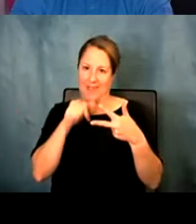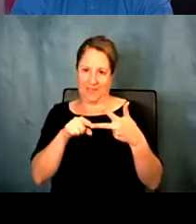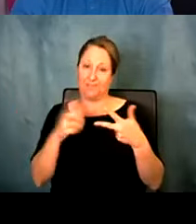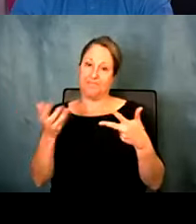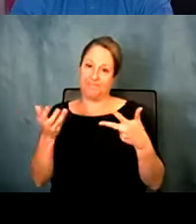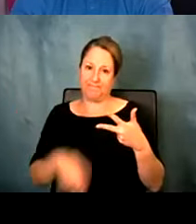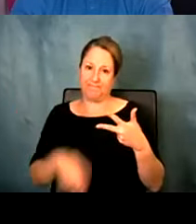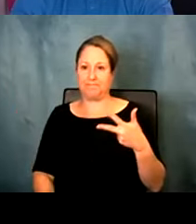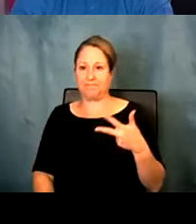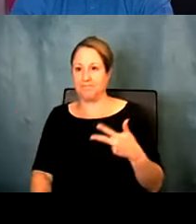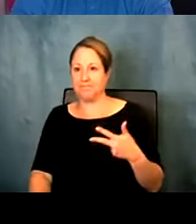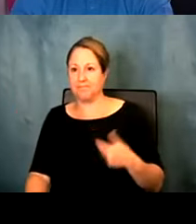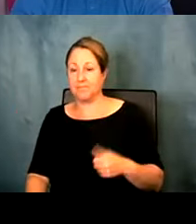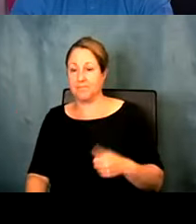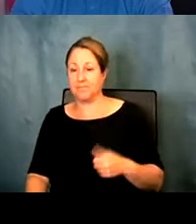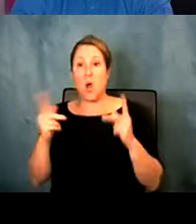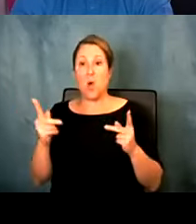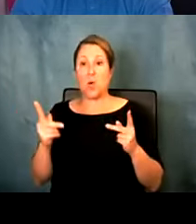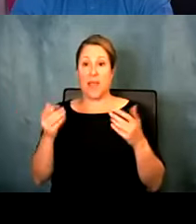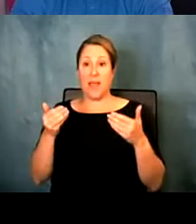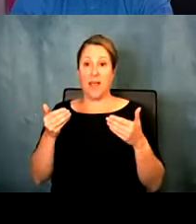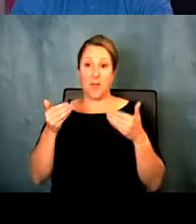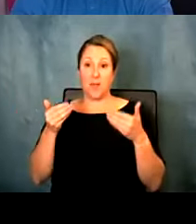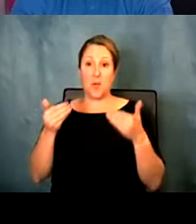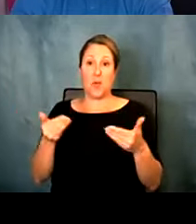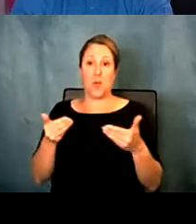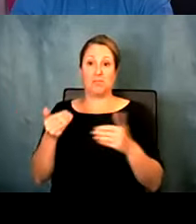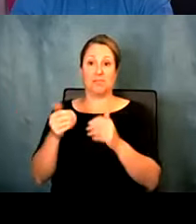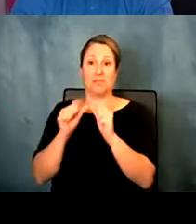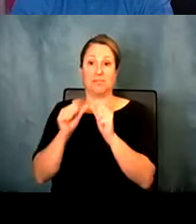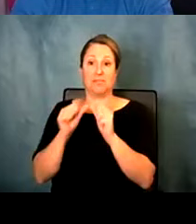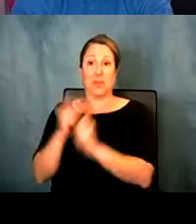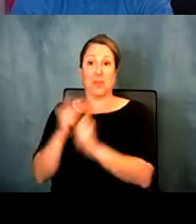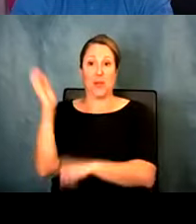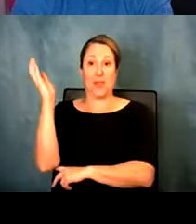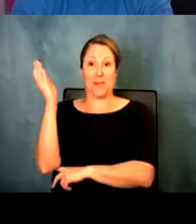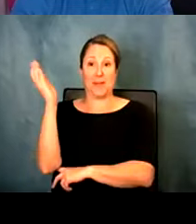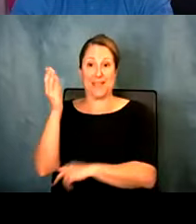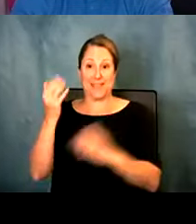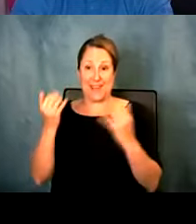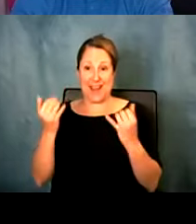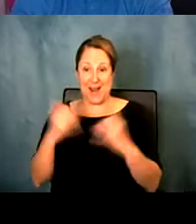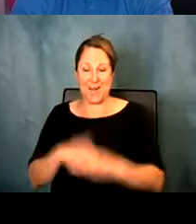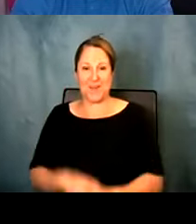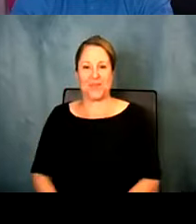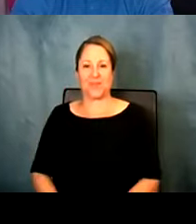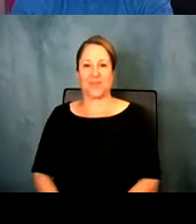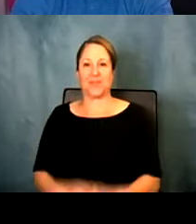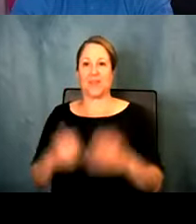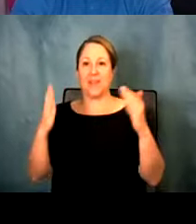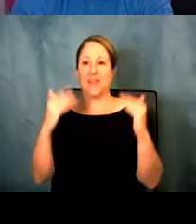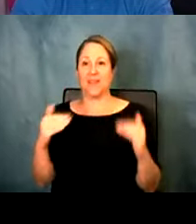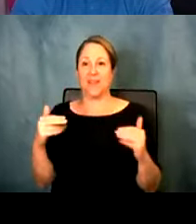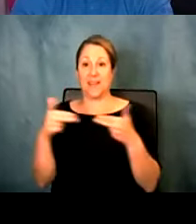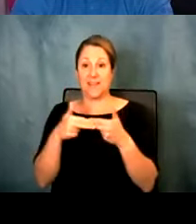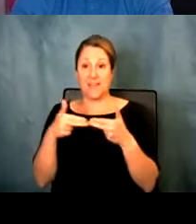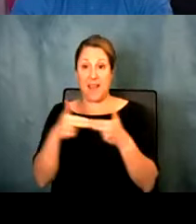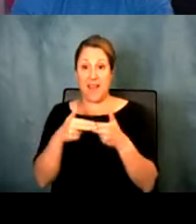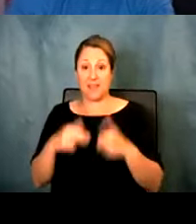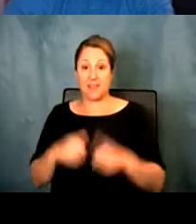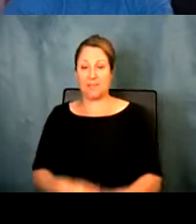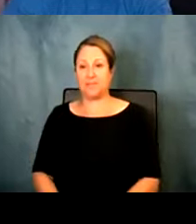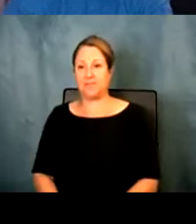right. I think I will let you continue. Thank you so much. And so we can jump to the next slide. And what I'll do,